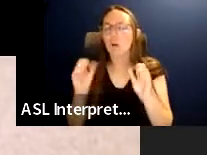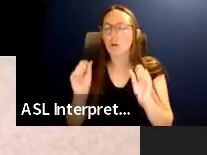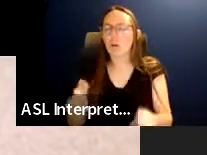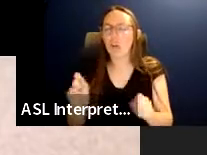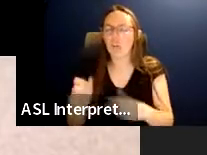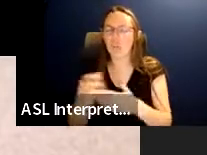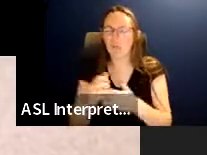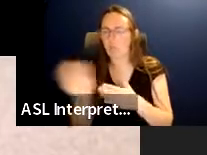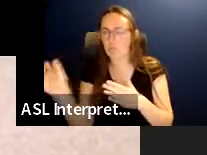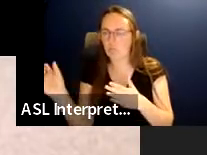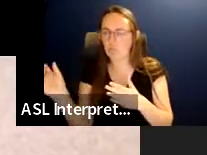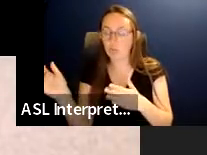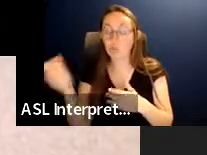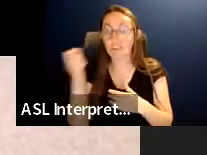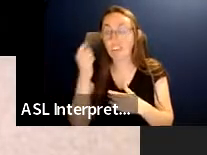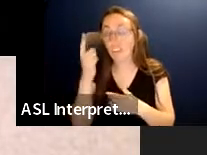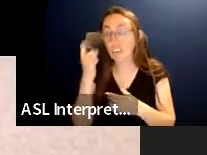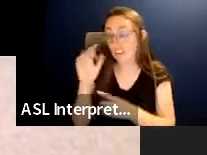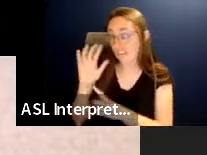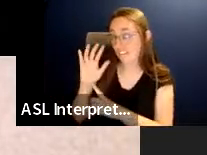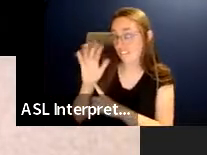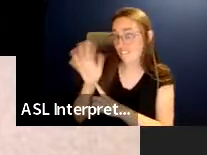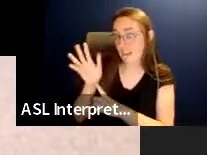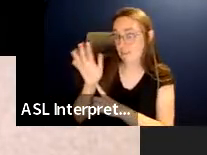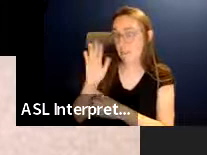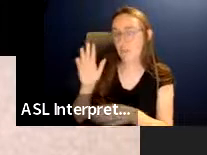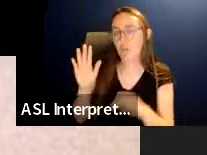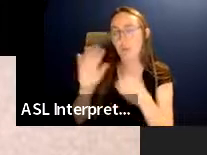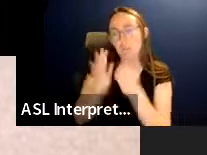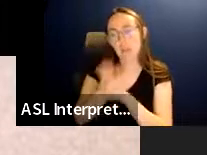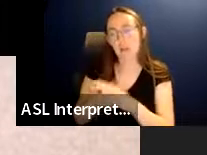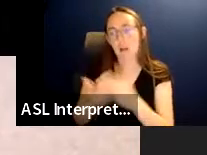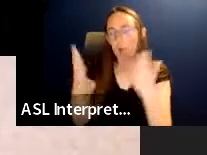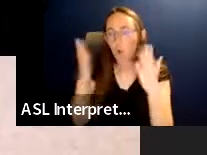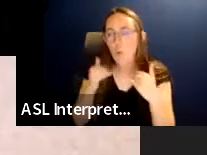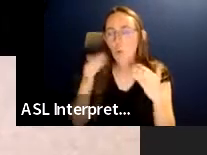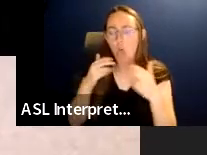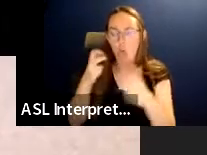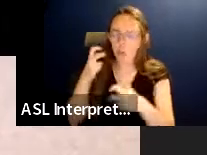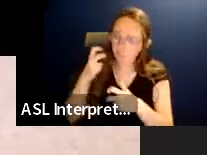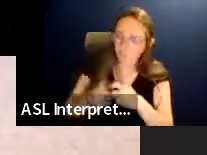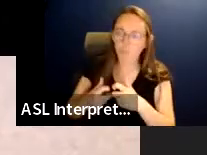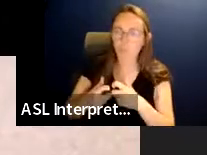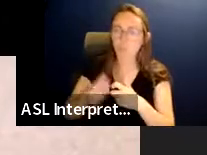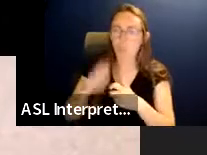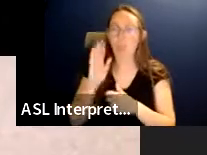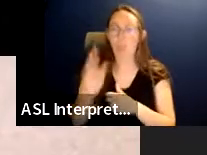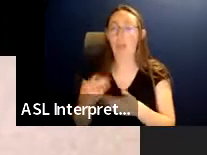is 5 minutes for it to cool down and then harden. So fabulous material to work with.